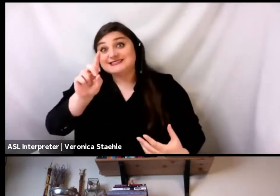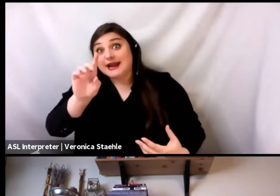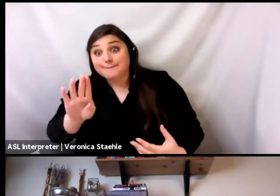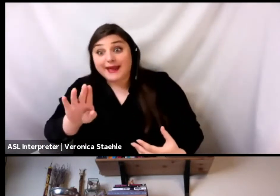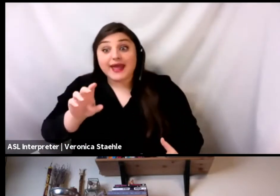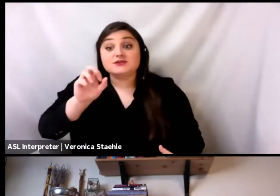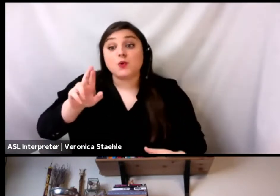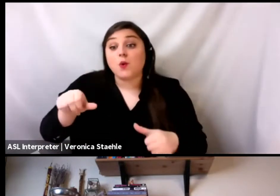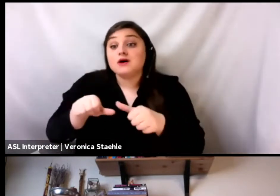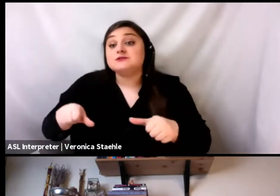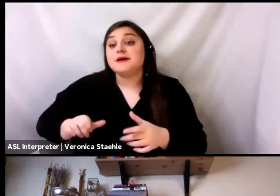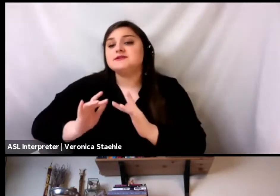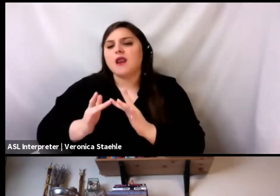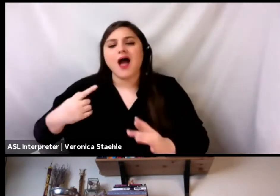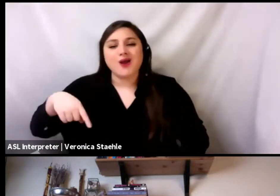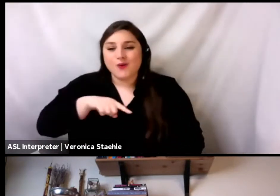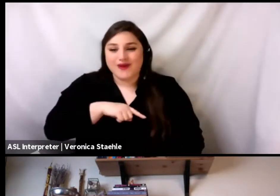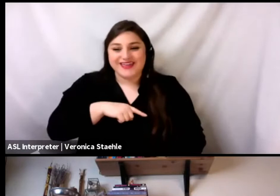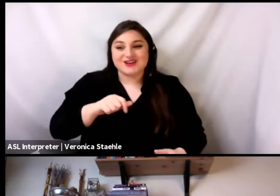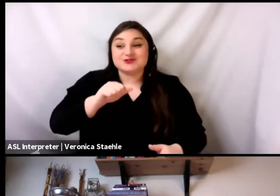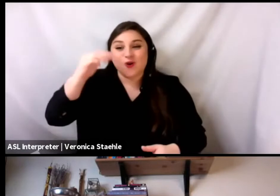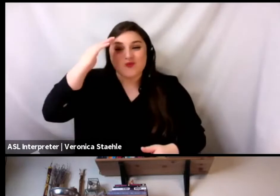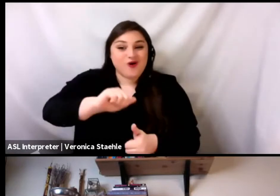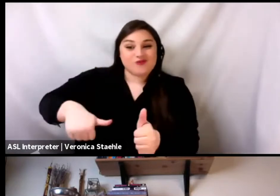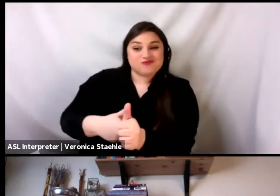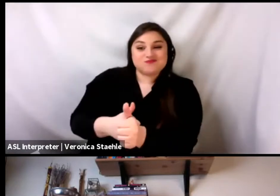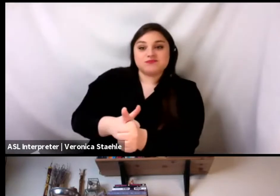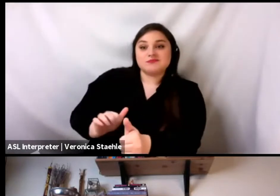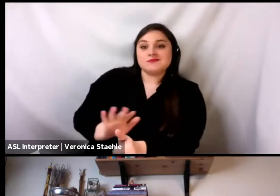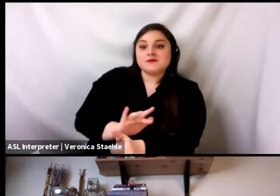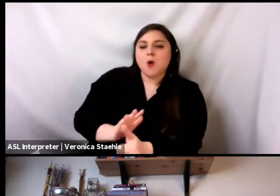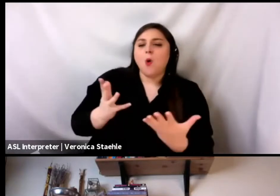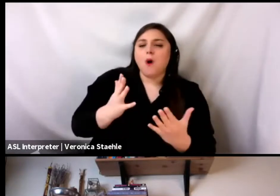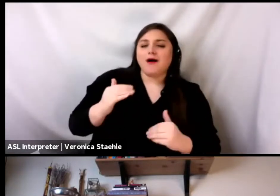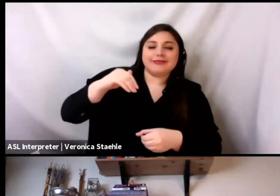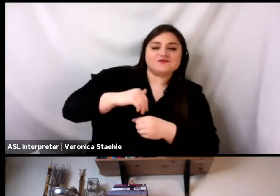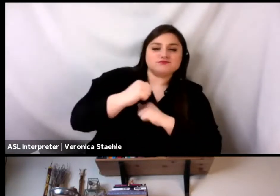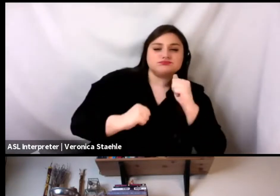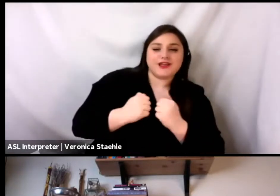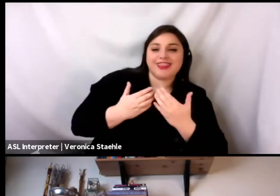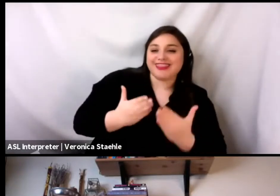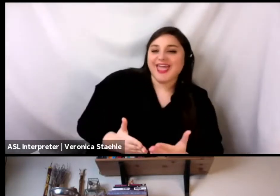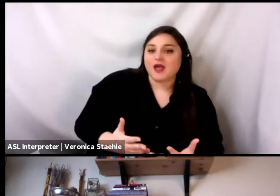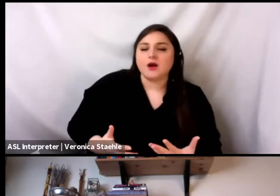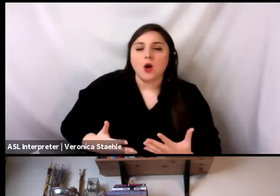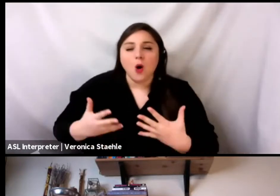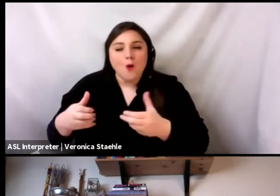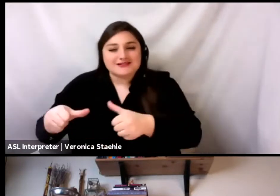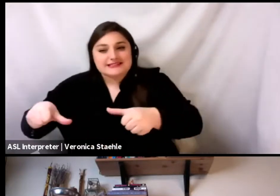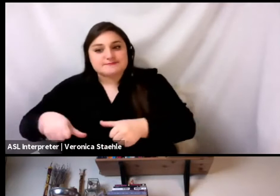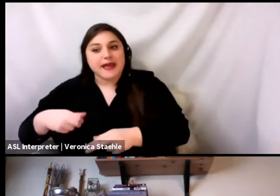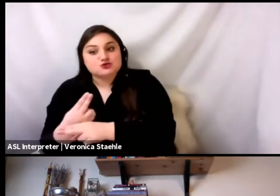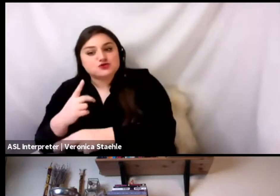spaces on the internet translate into actual infrastructure or space or spatial